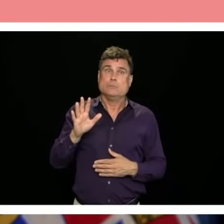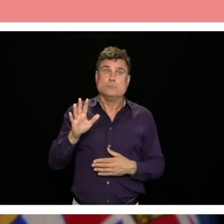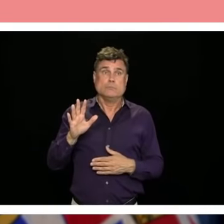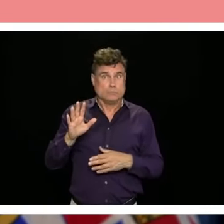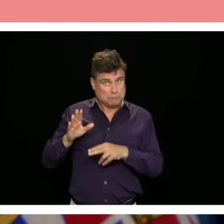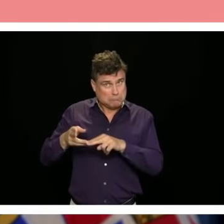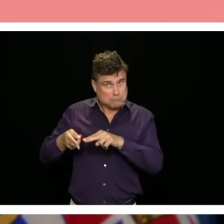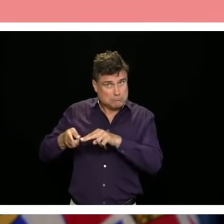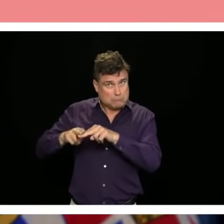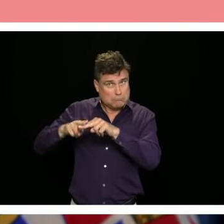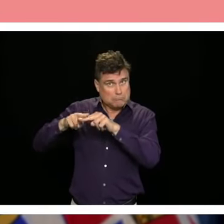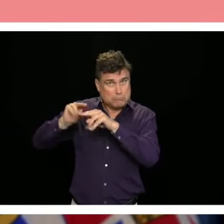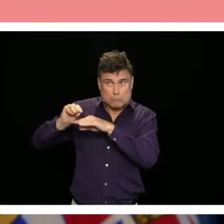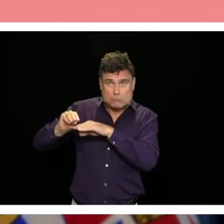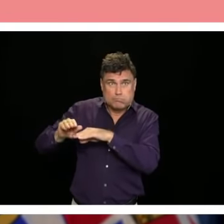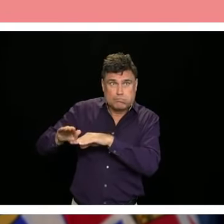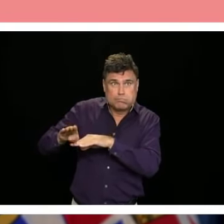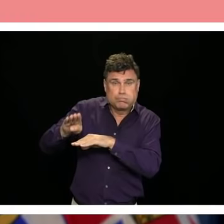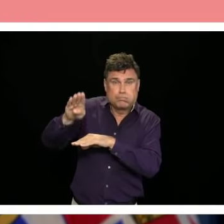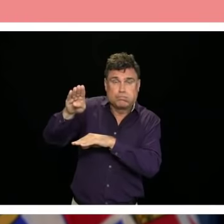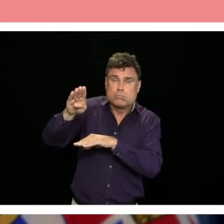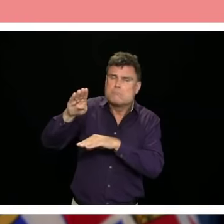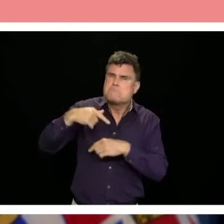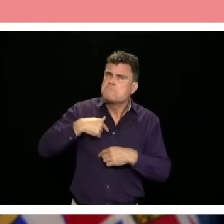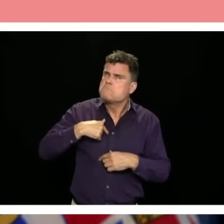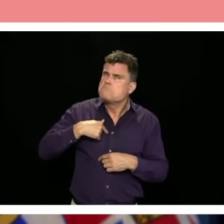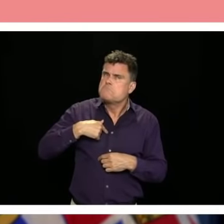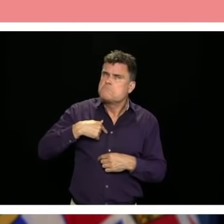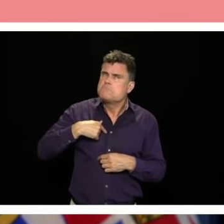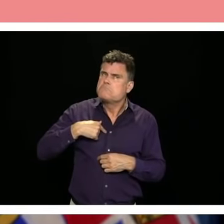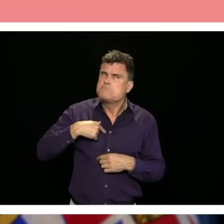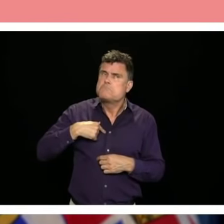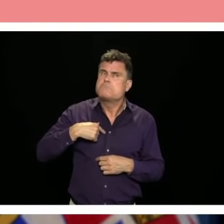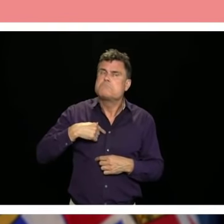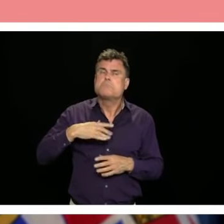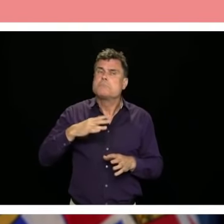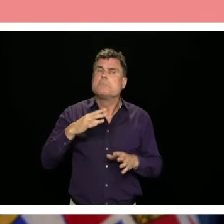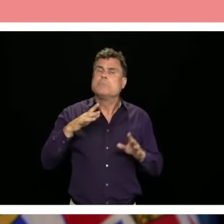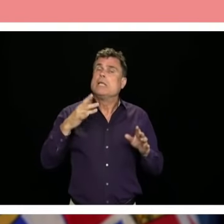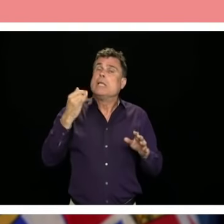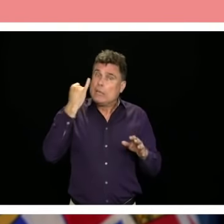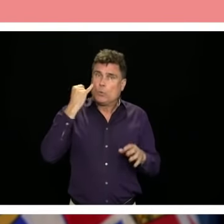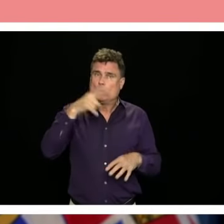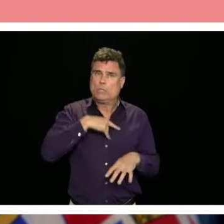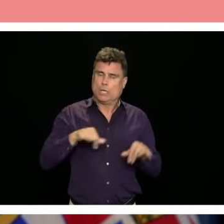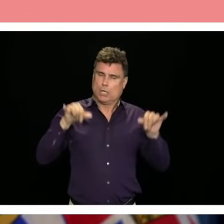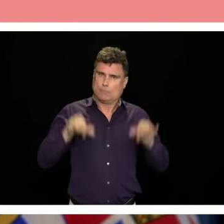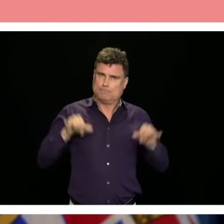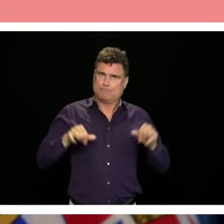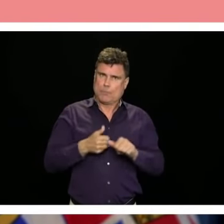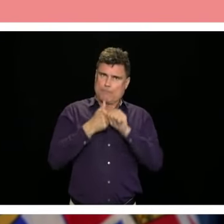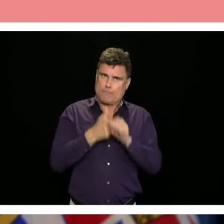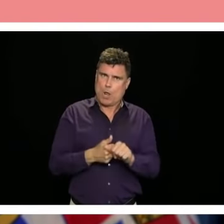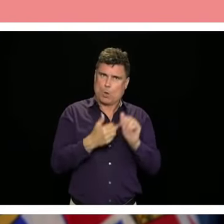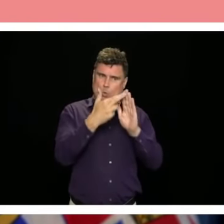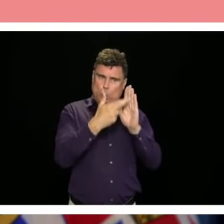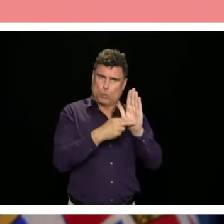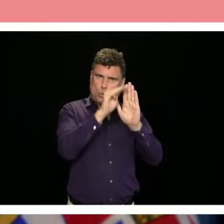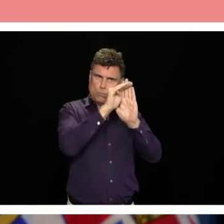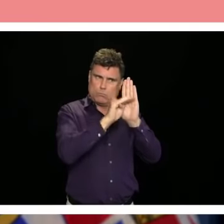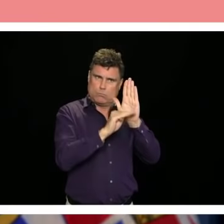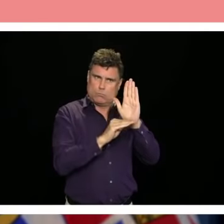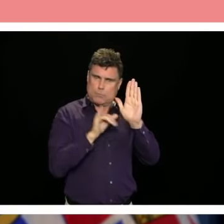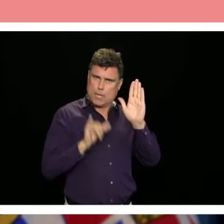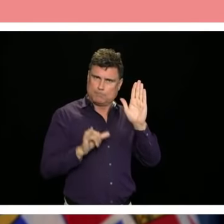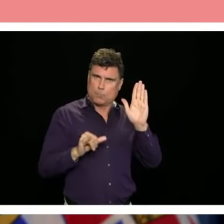day. Those are worrisome signs. What I do think we have in our favor is knowing how